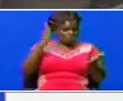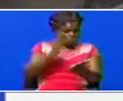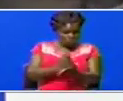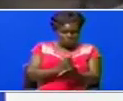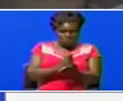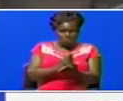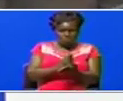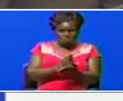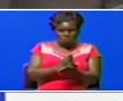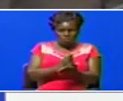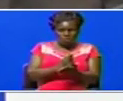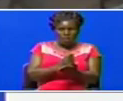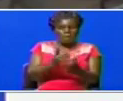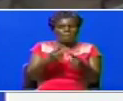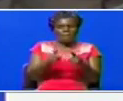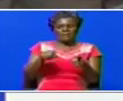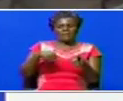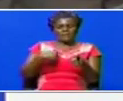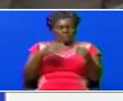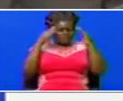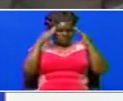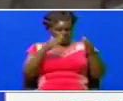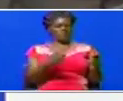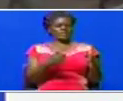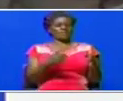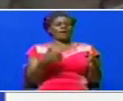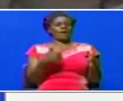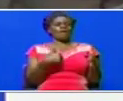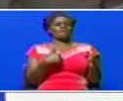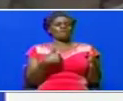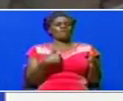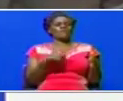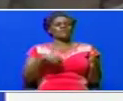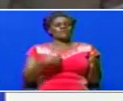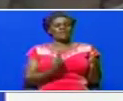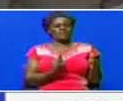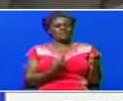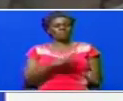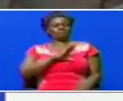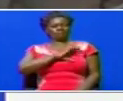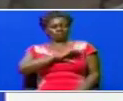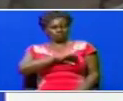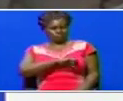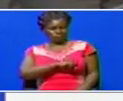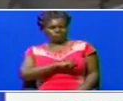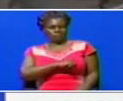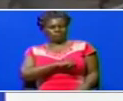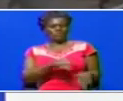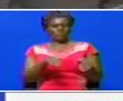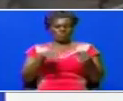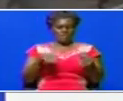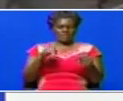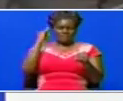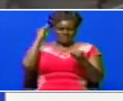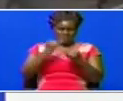last couple of days, but we were determined that we would be patient and wait for the